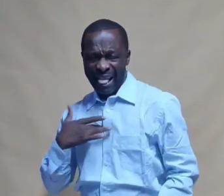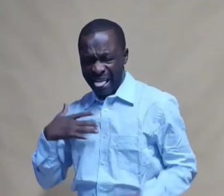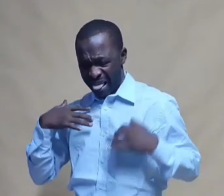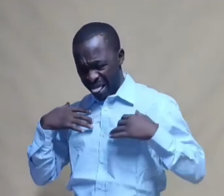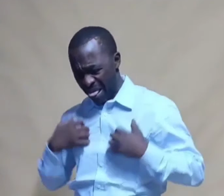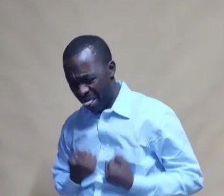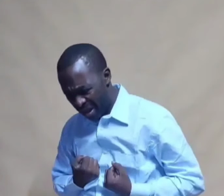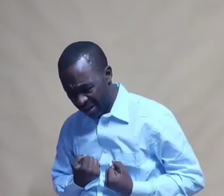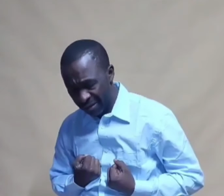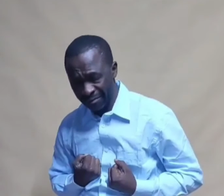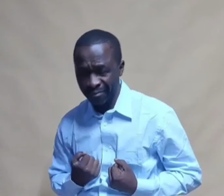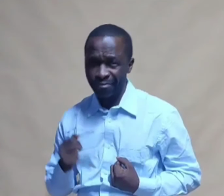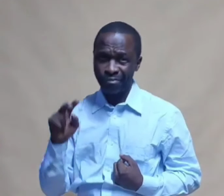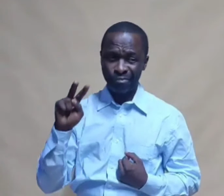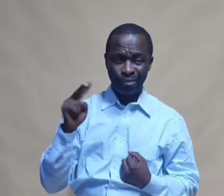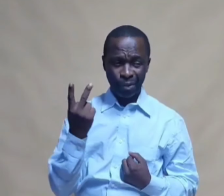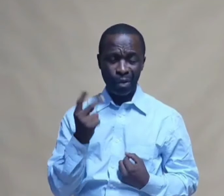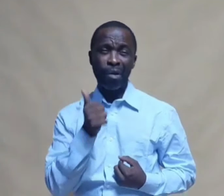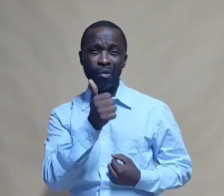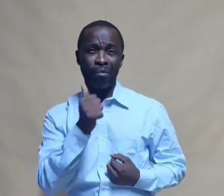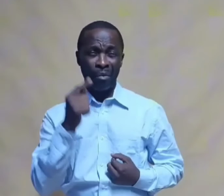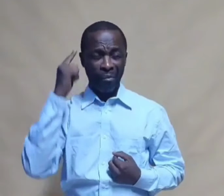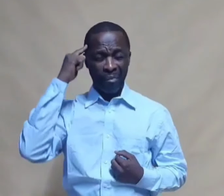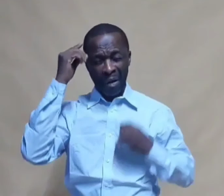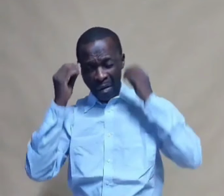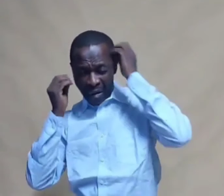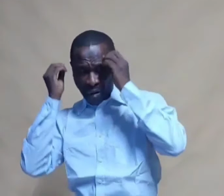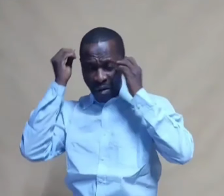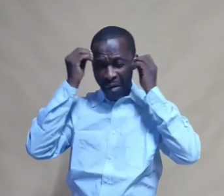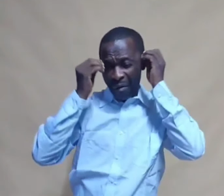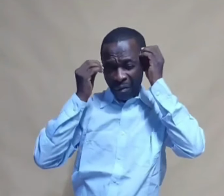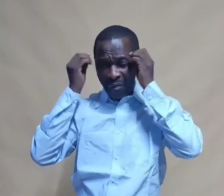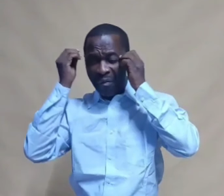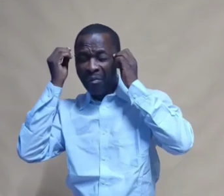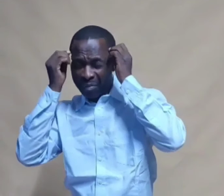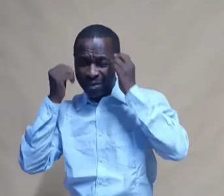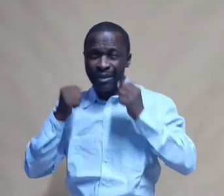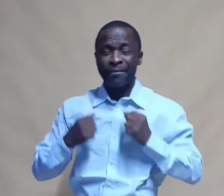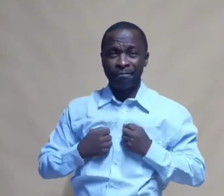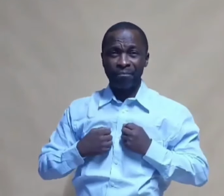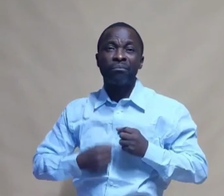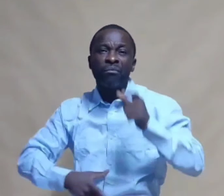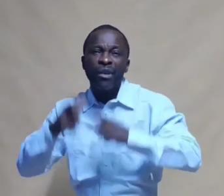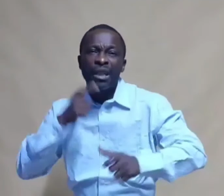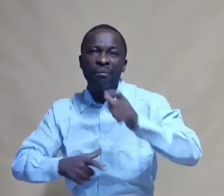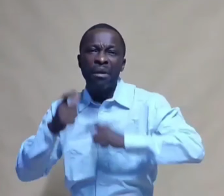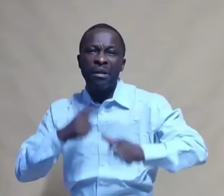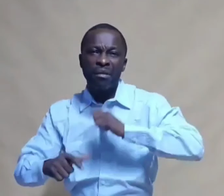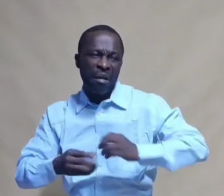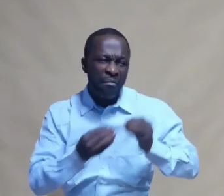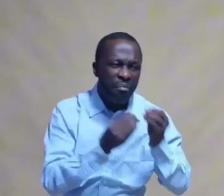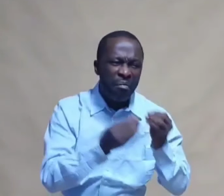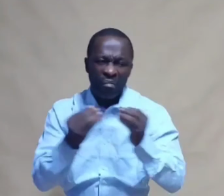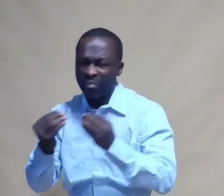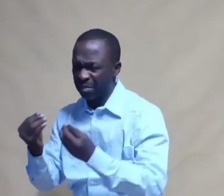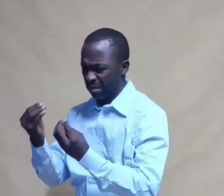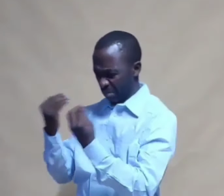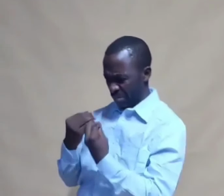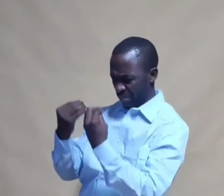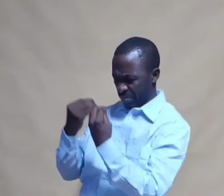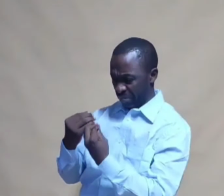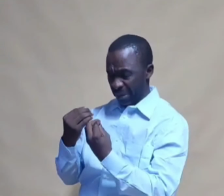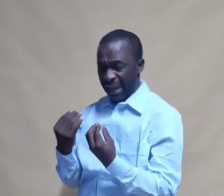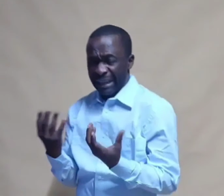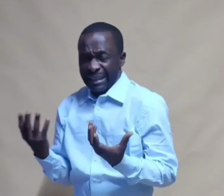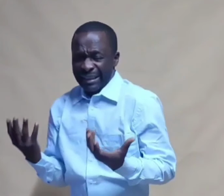self-esteem. Experiences of racism can affect self-esteem and negatively impact one's sense of identity.